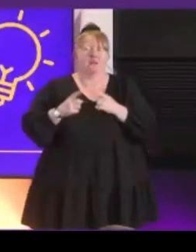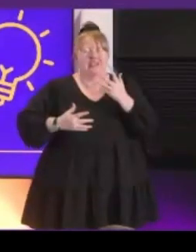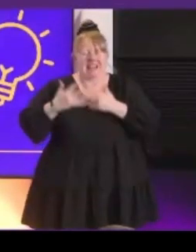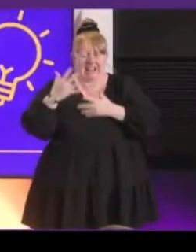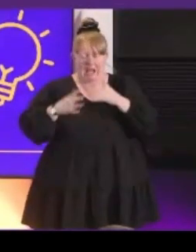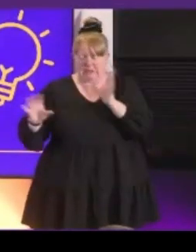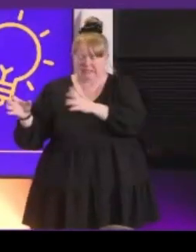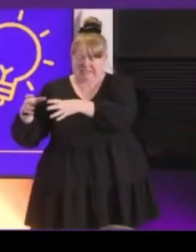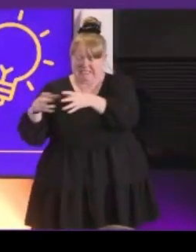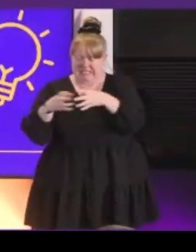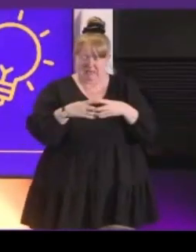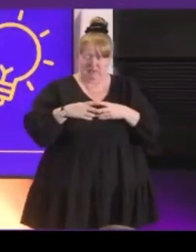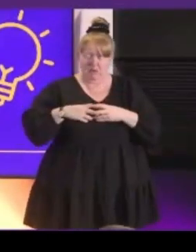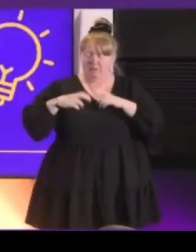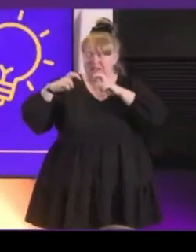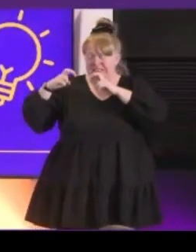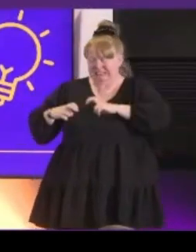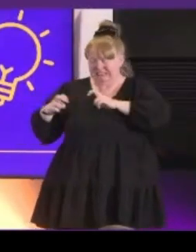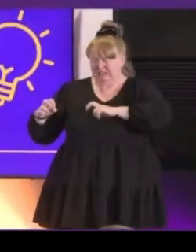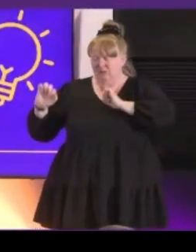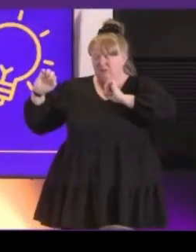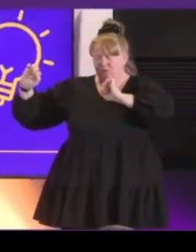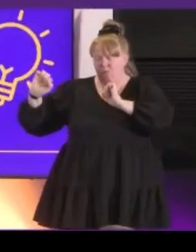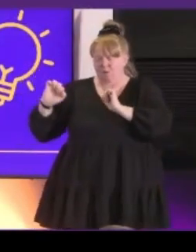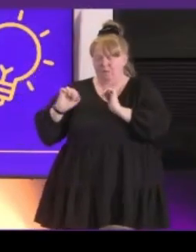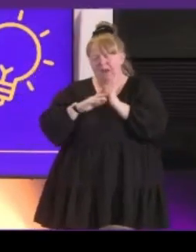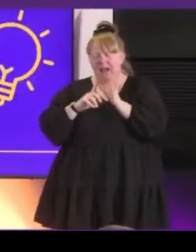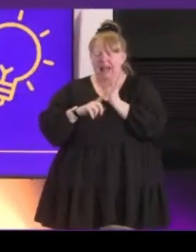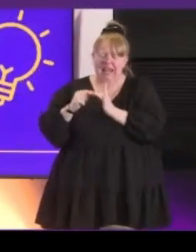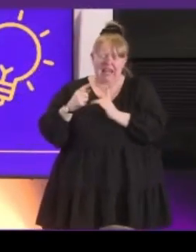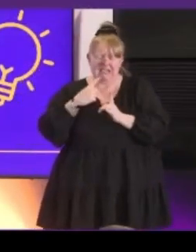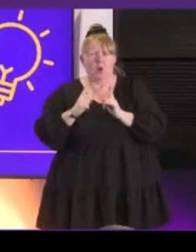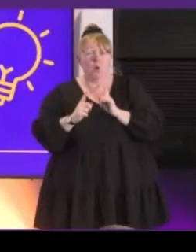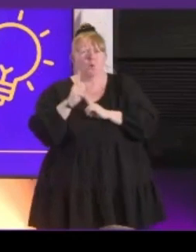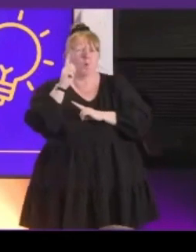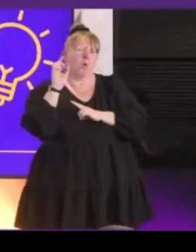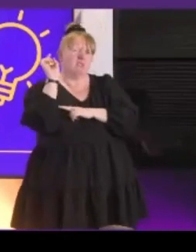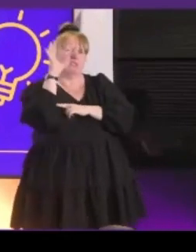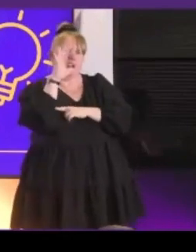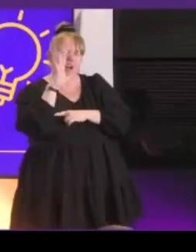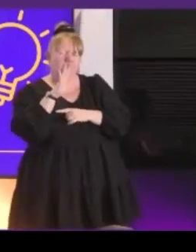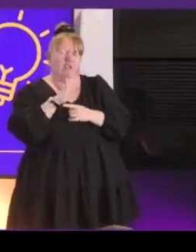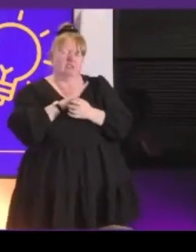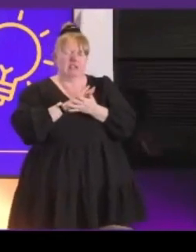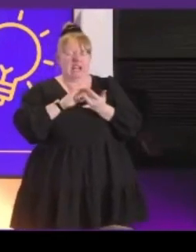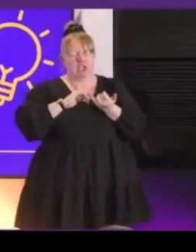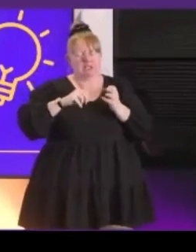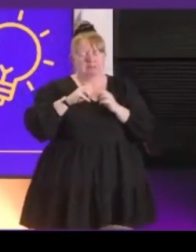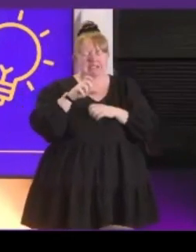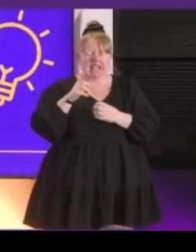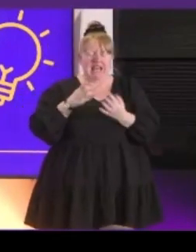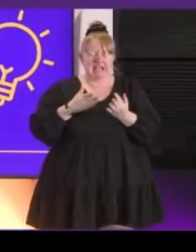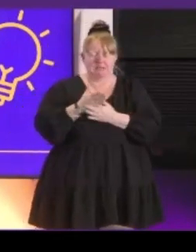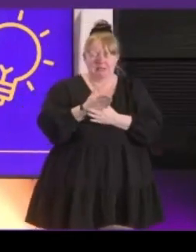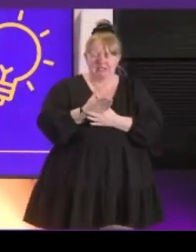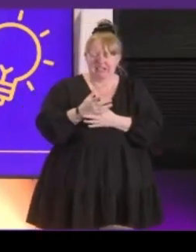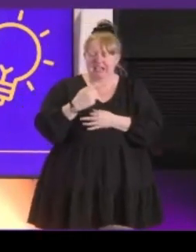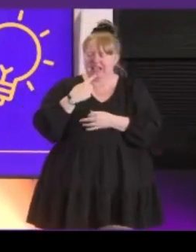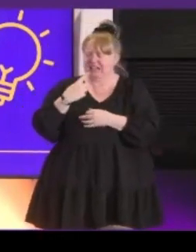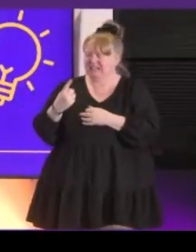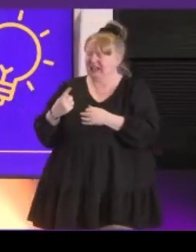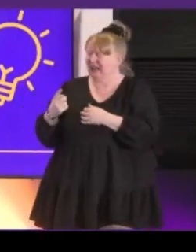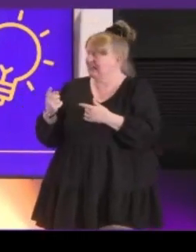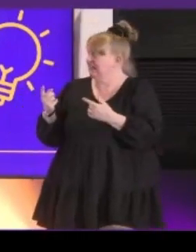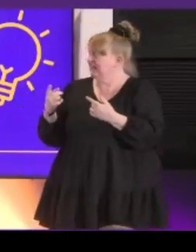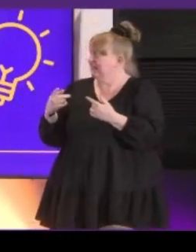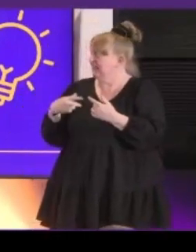like, I'll be sitting with your account exec soon, Marley, and we'll be saying, what's the North Star vision for HSBC on accessibility and how can we support you with that journey? I'm holding you to it's that. on camera now,